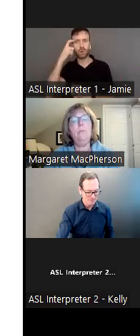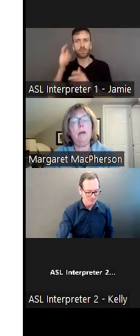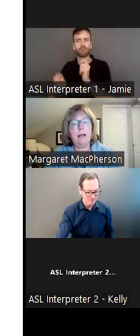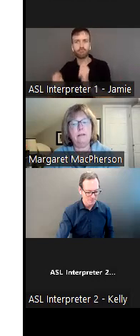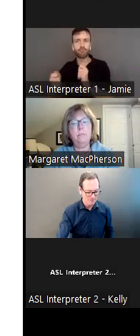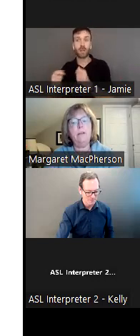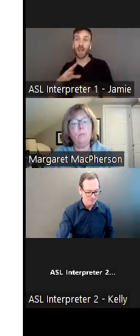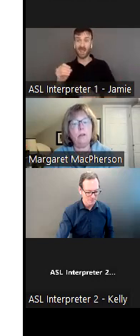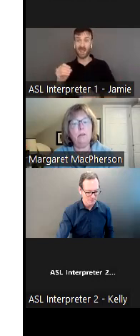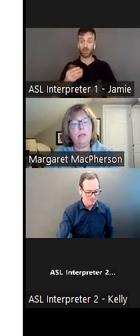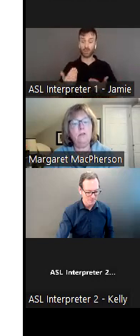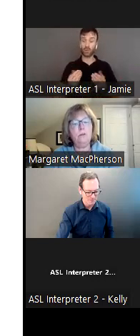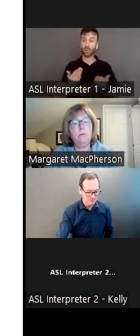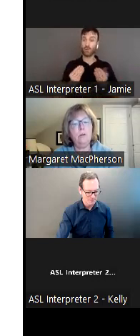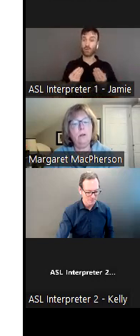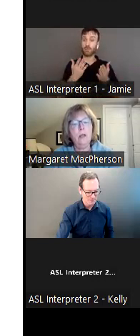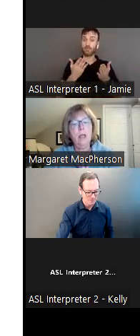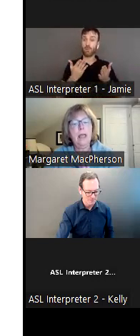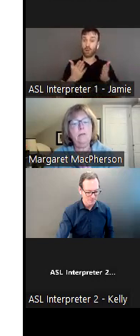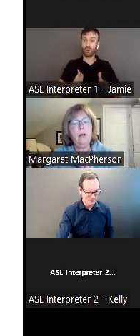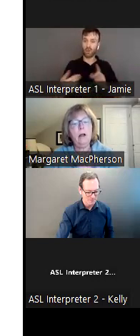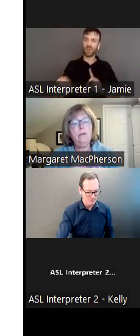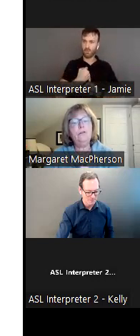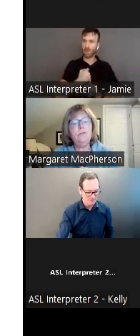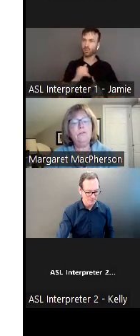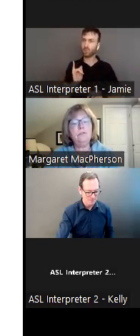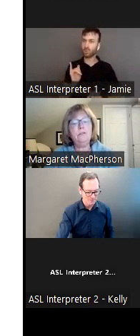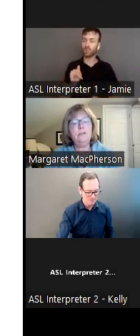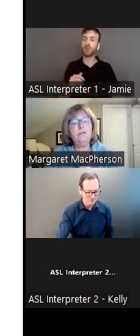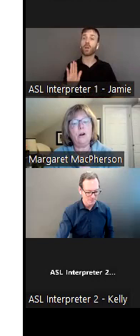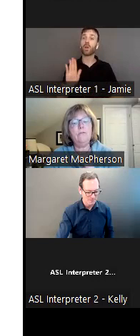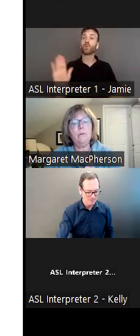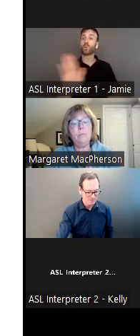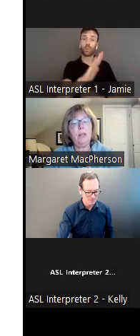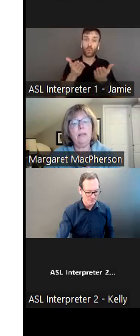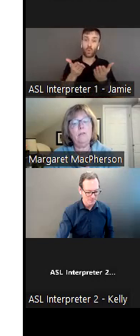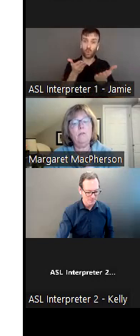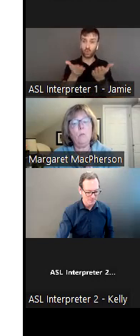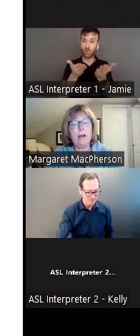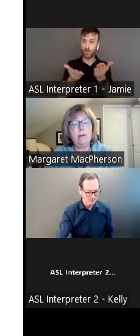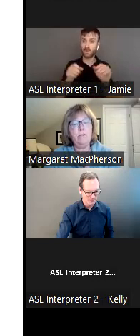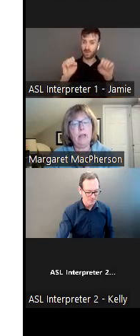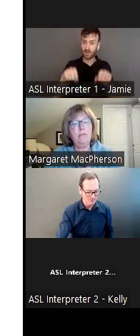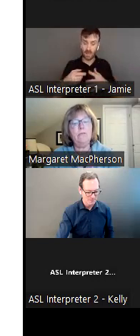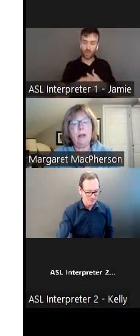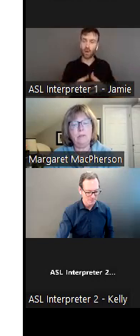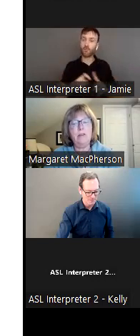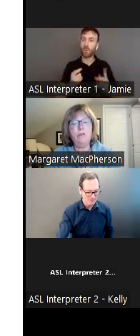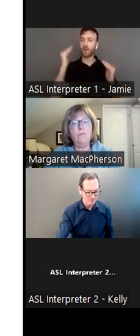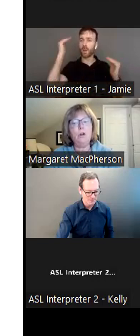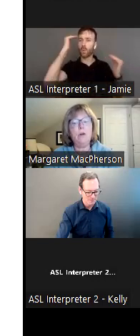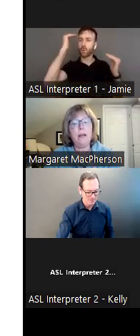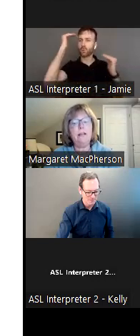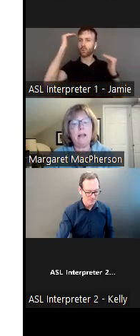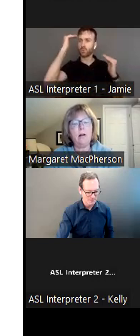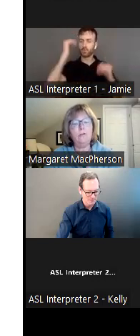themselves impacted by the work that they do. And your services can start from a place of awareness as a foundation